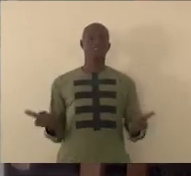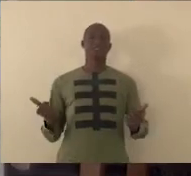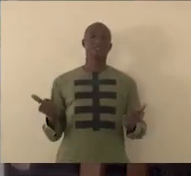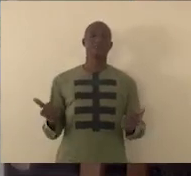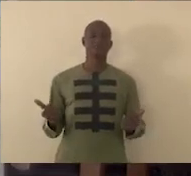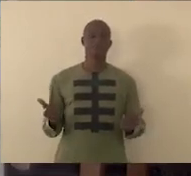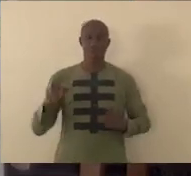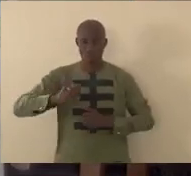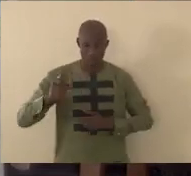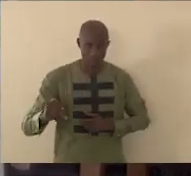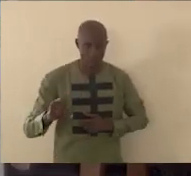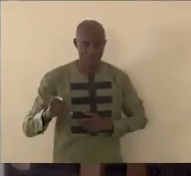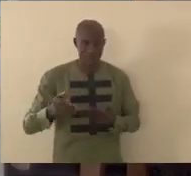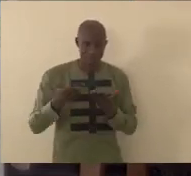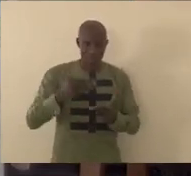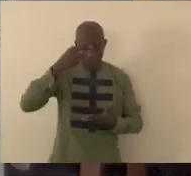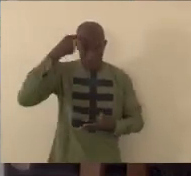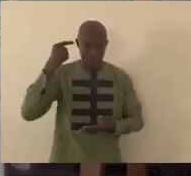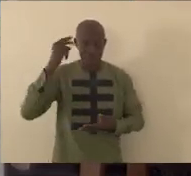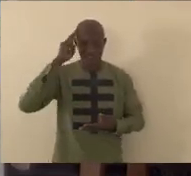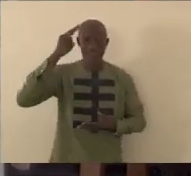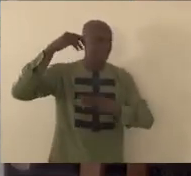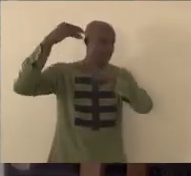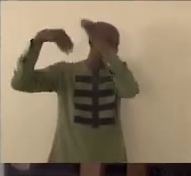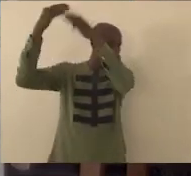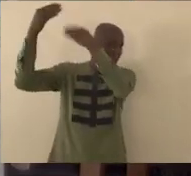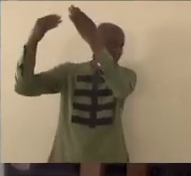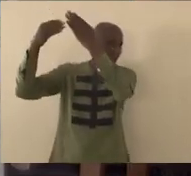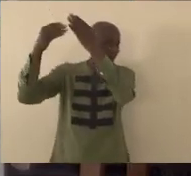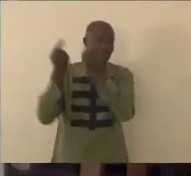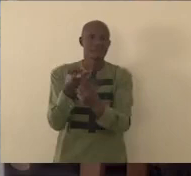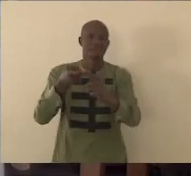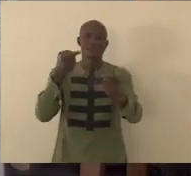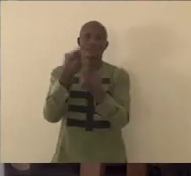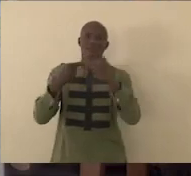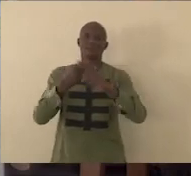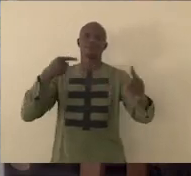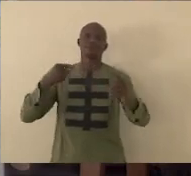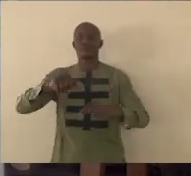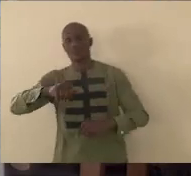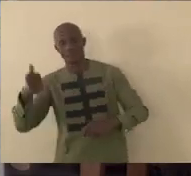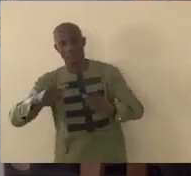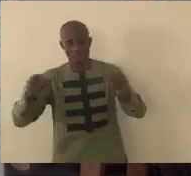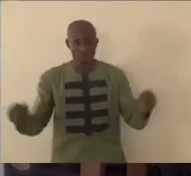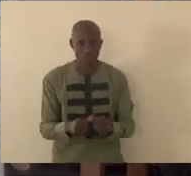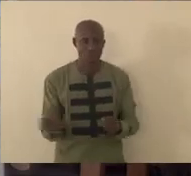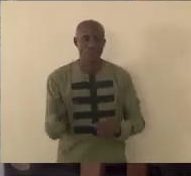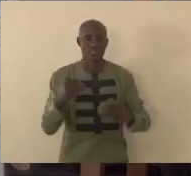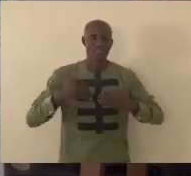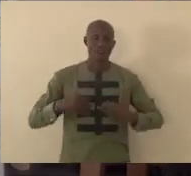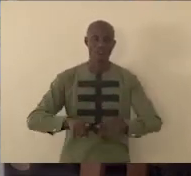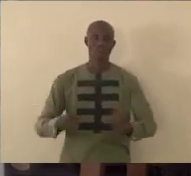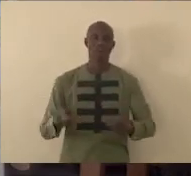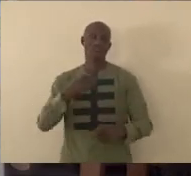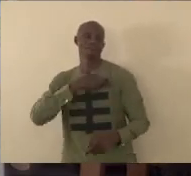the citizen of Kogi State, simply because his ancestors migrated from elsewhere in the country and they had a